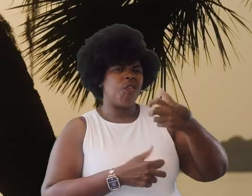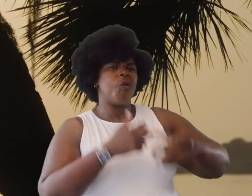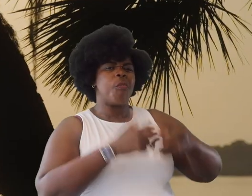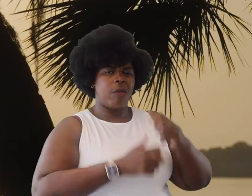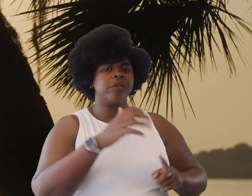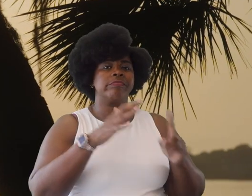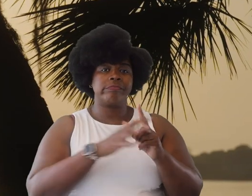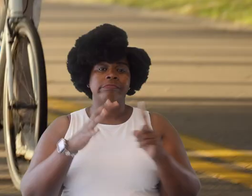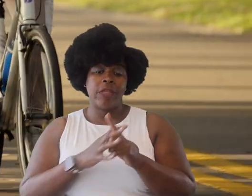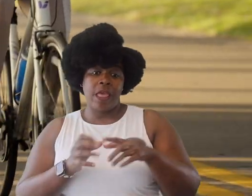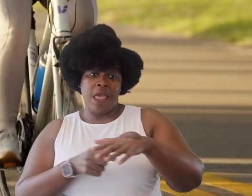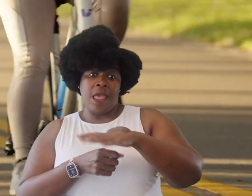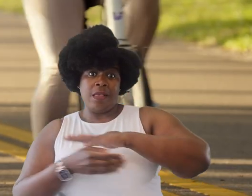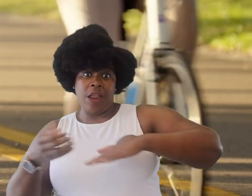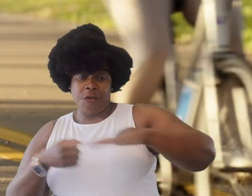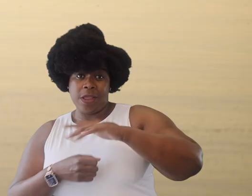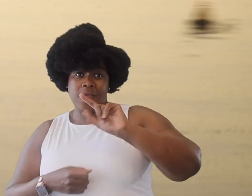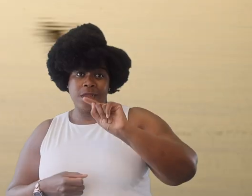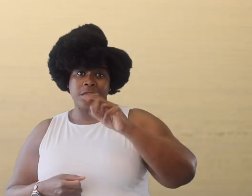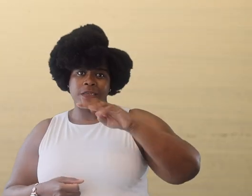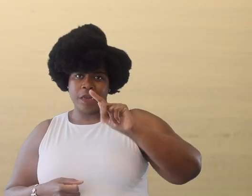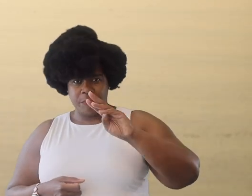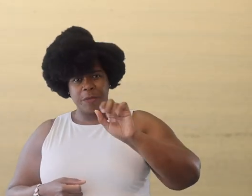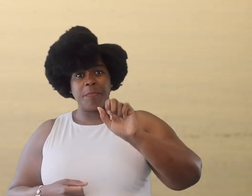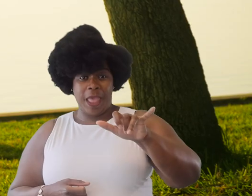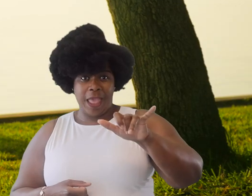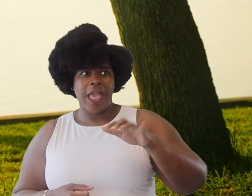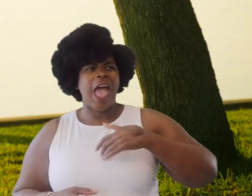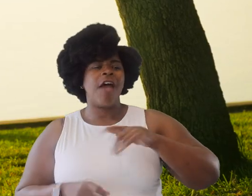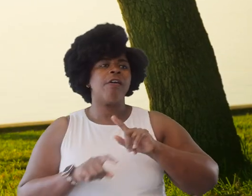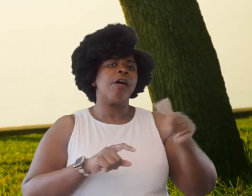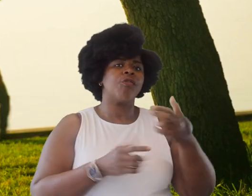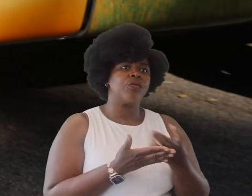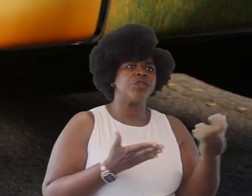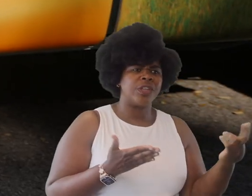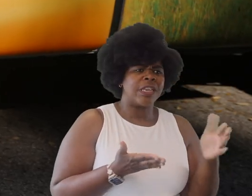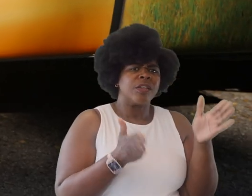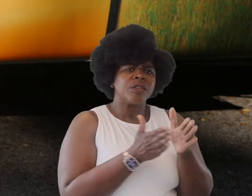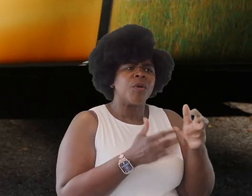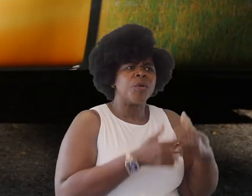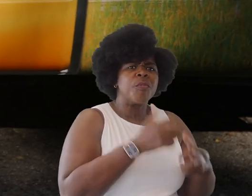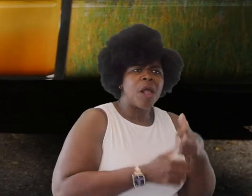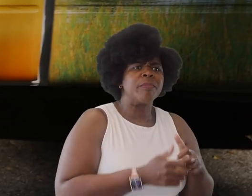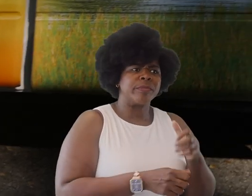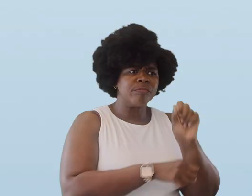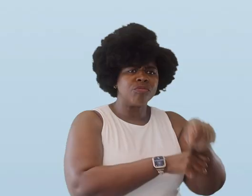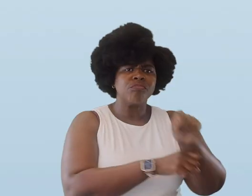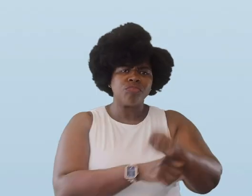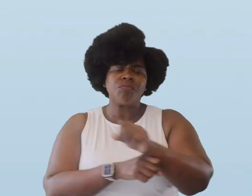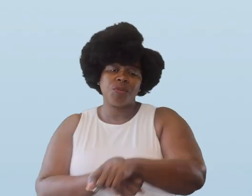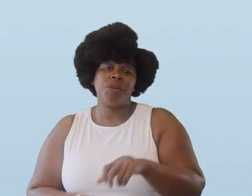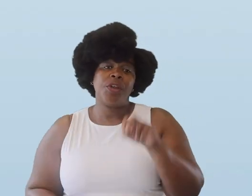problems. Communities like Tampa Bay have had success reducing bigger sources, but now need to tackle thousands of smaller ones. Take